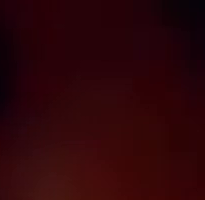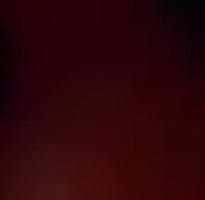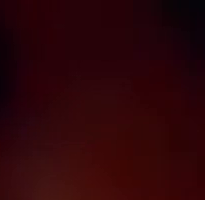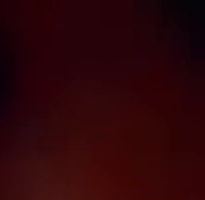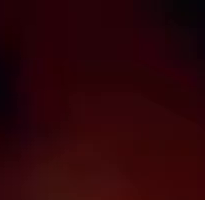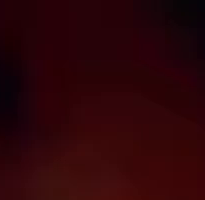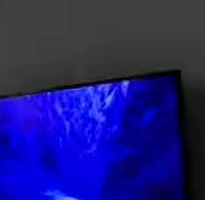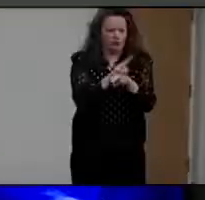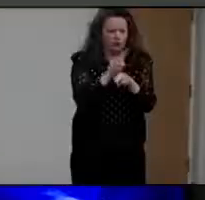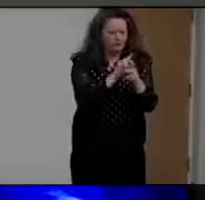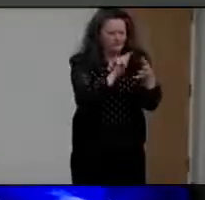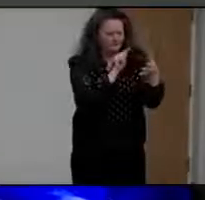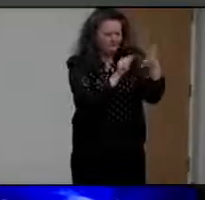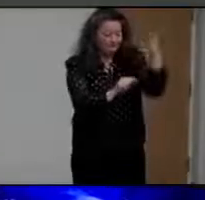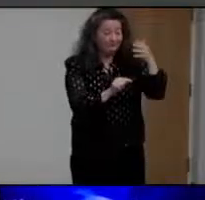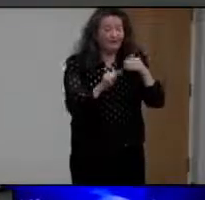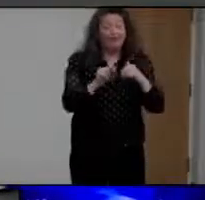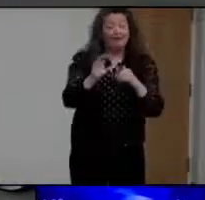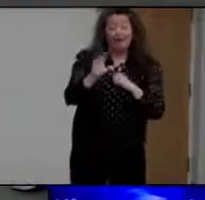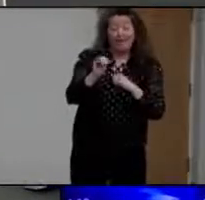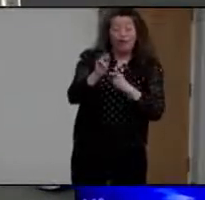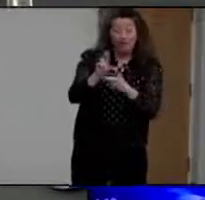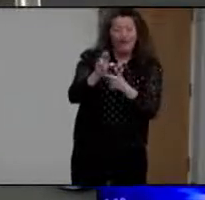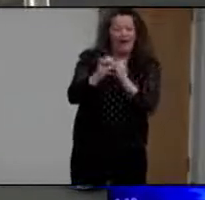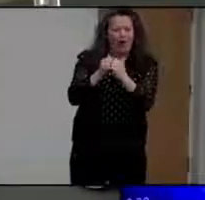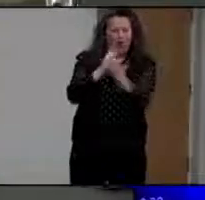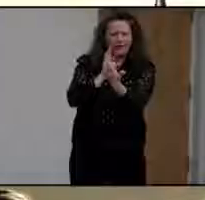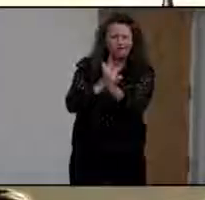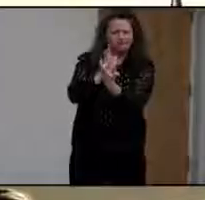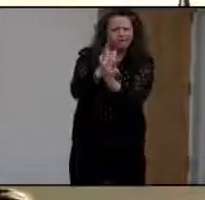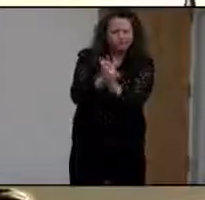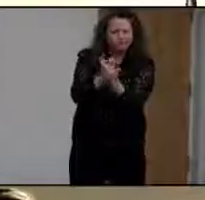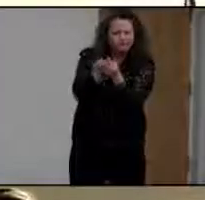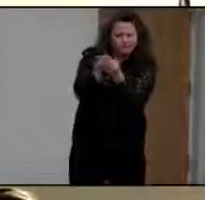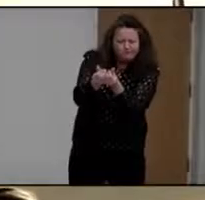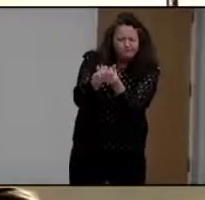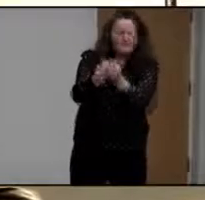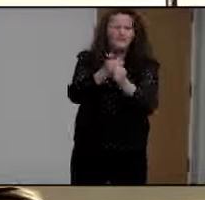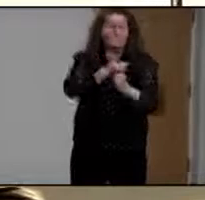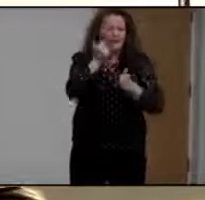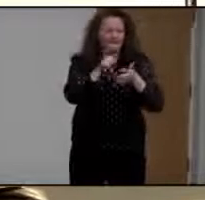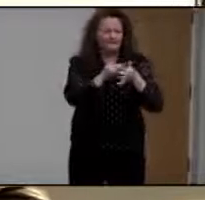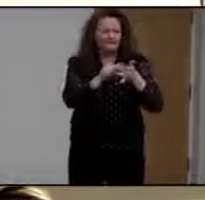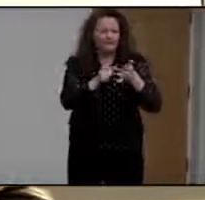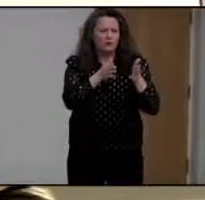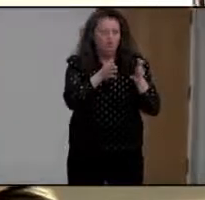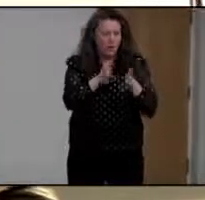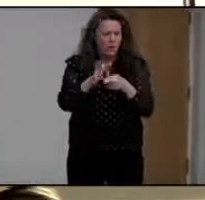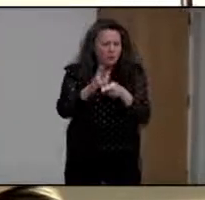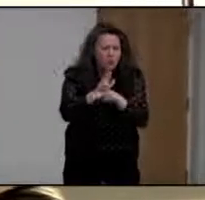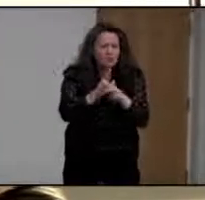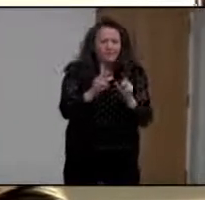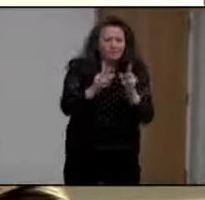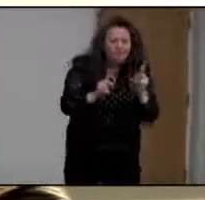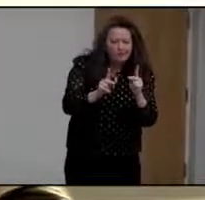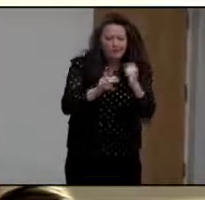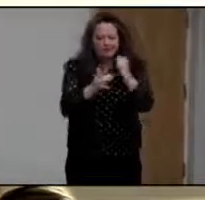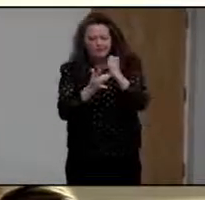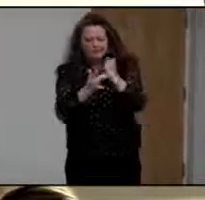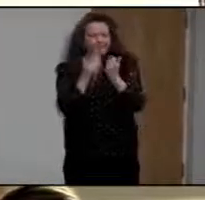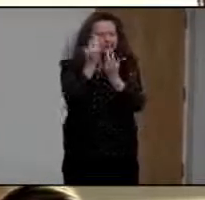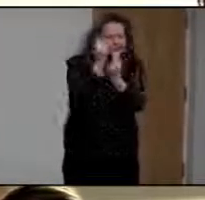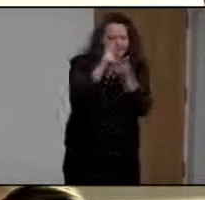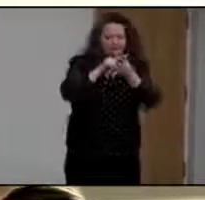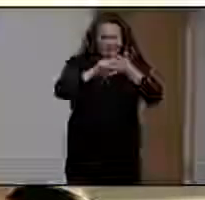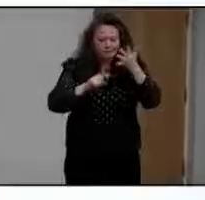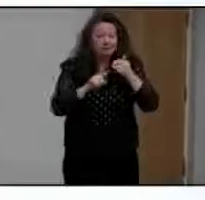to address cancer in the most effective way. The use of data analytics and artificial intelligence is the first step